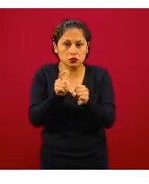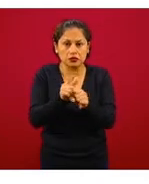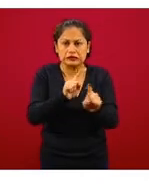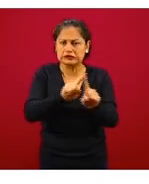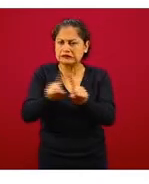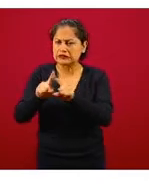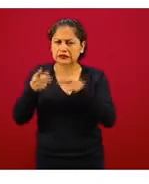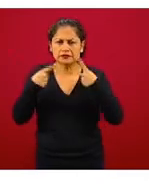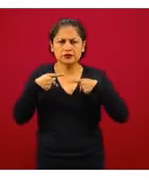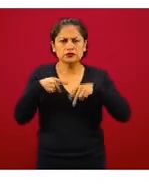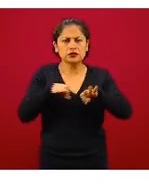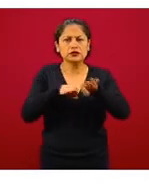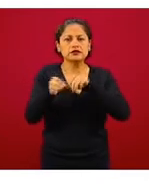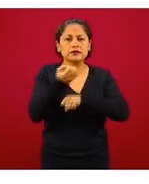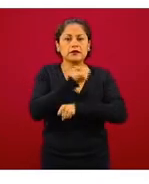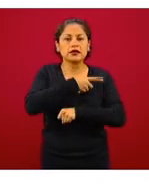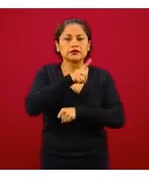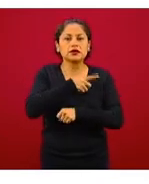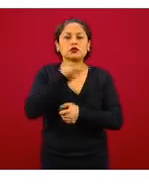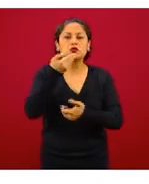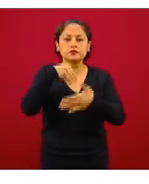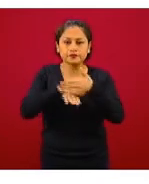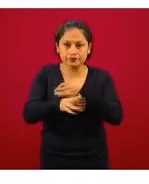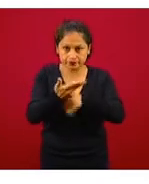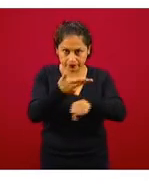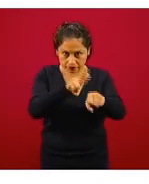our healthcare professionals.